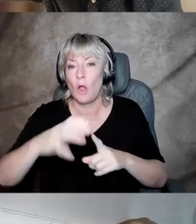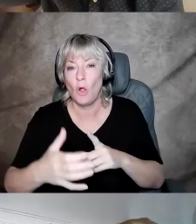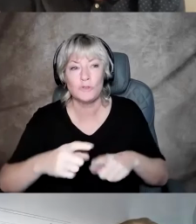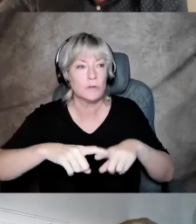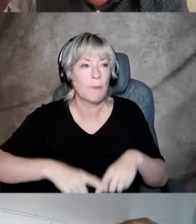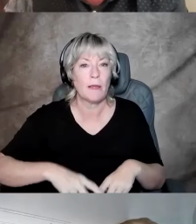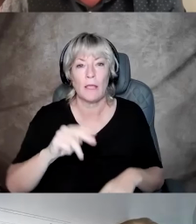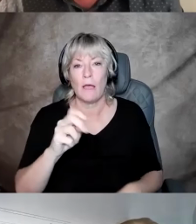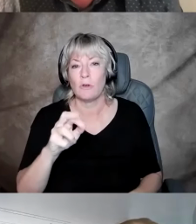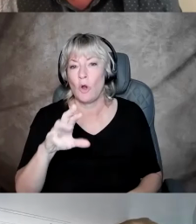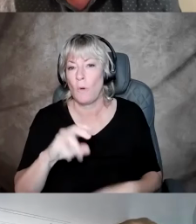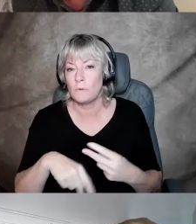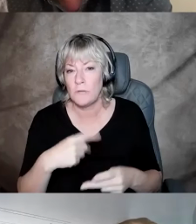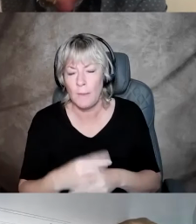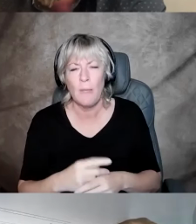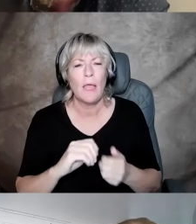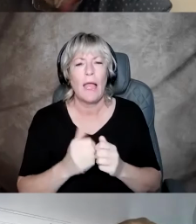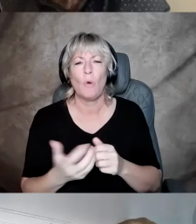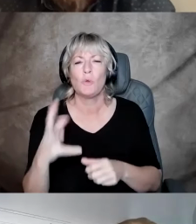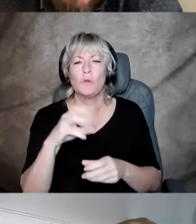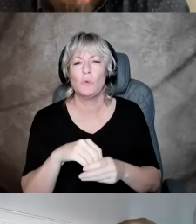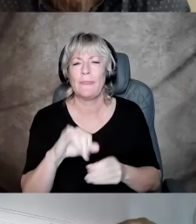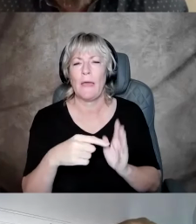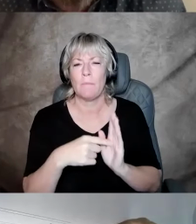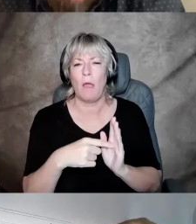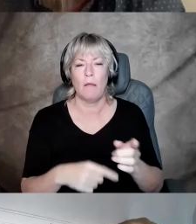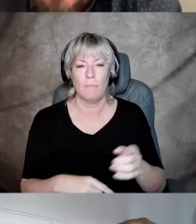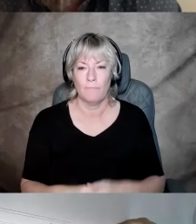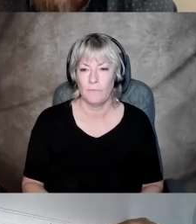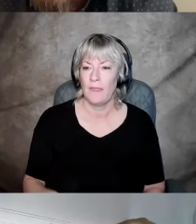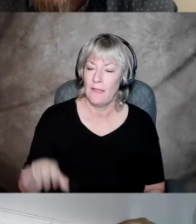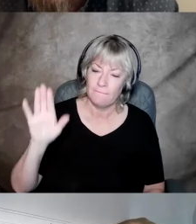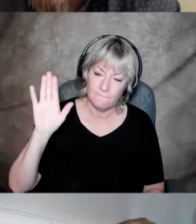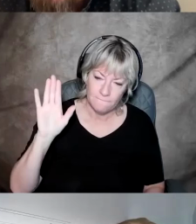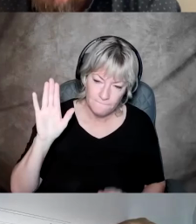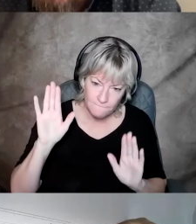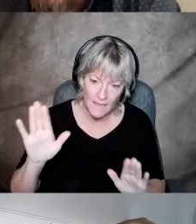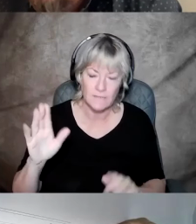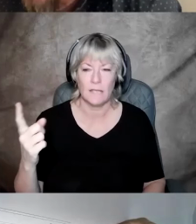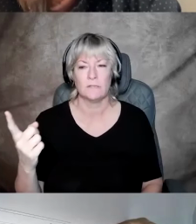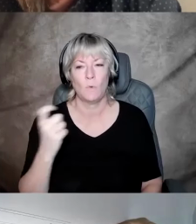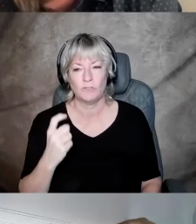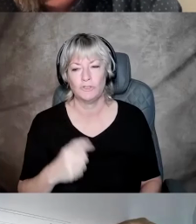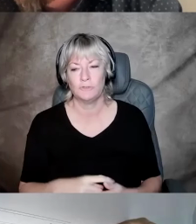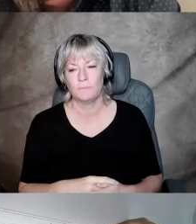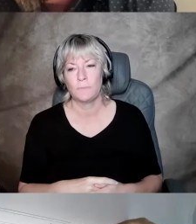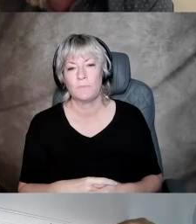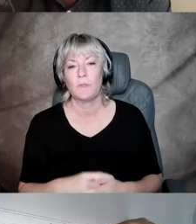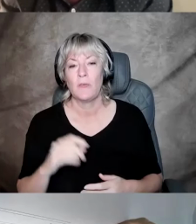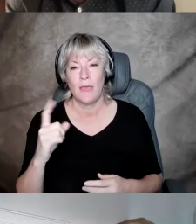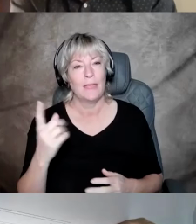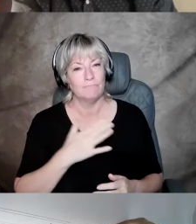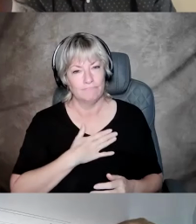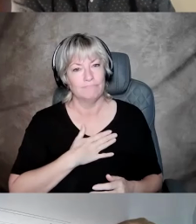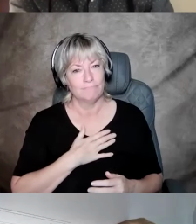is that being accounted for in these models? It's a fantastic question, and one that's close to my heart.